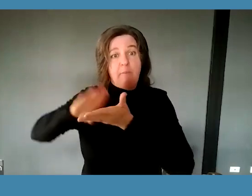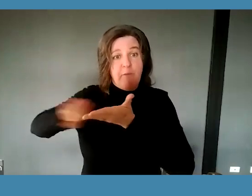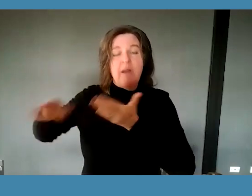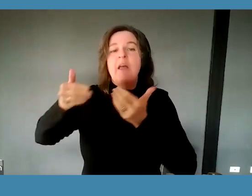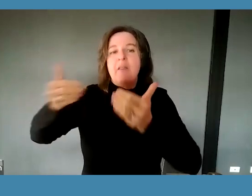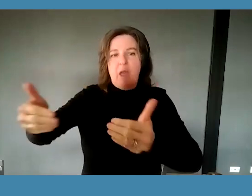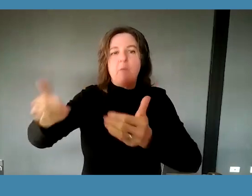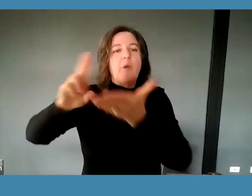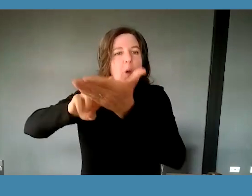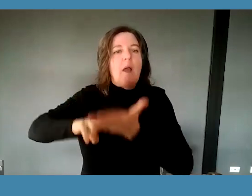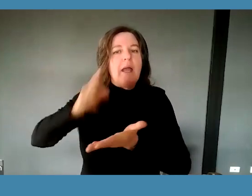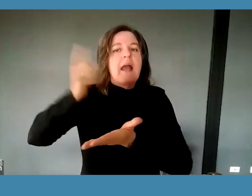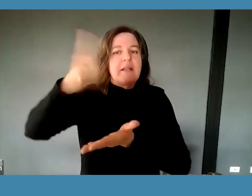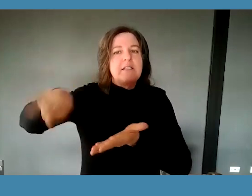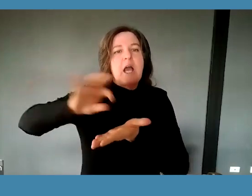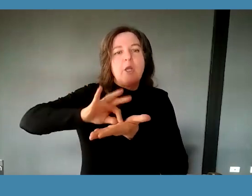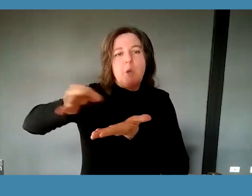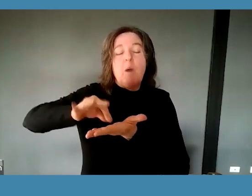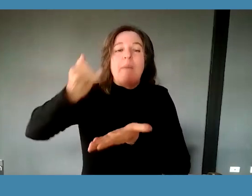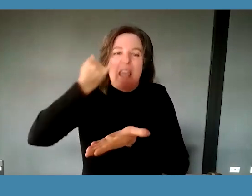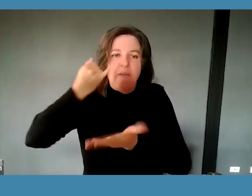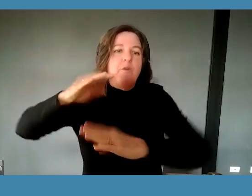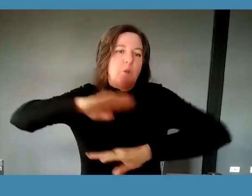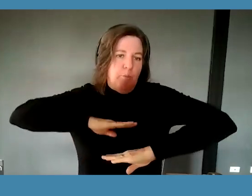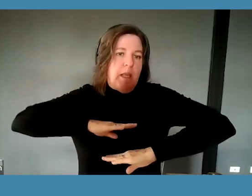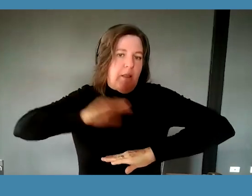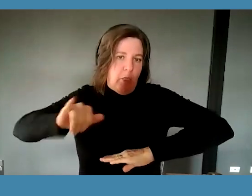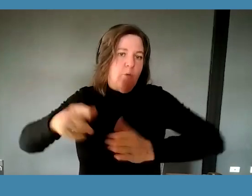Medicaid, assuming you met the requirements.